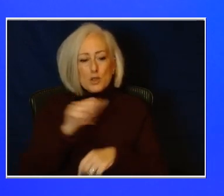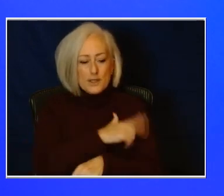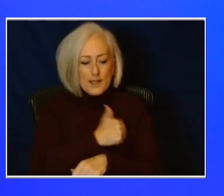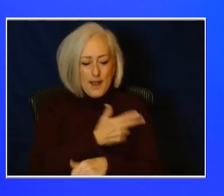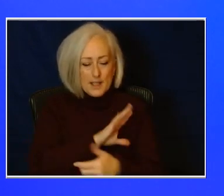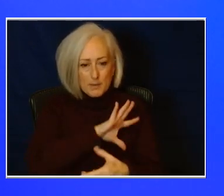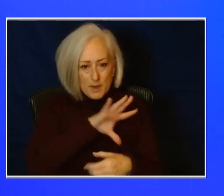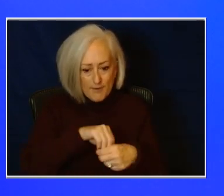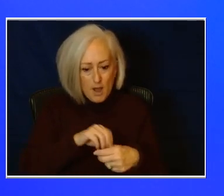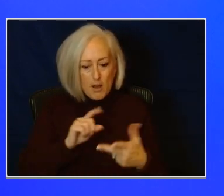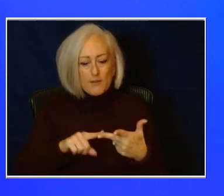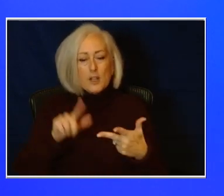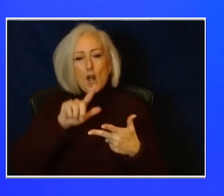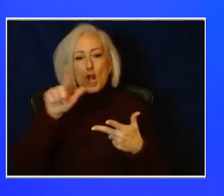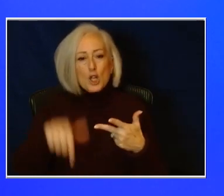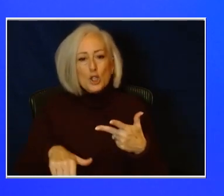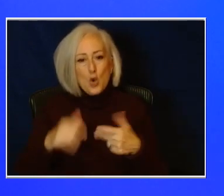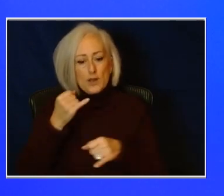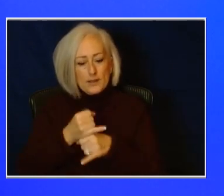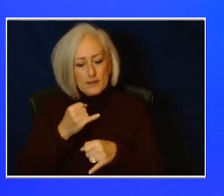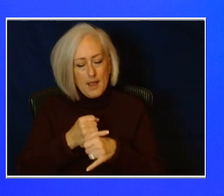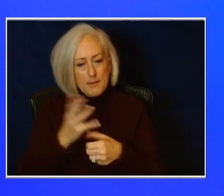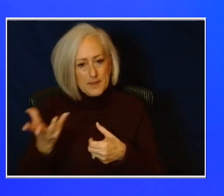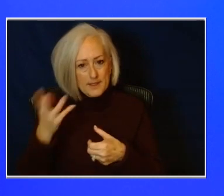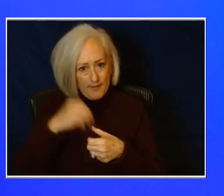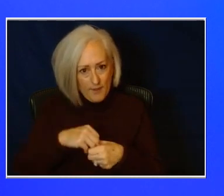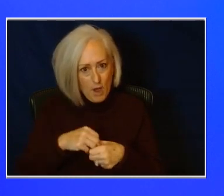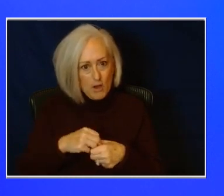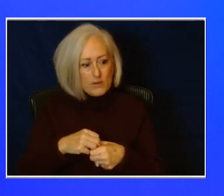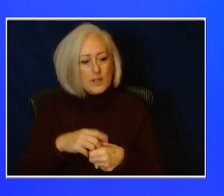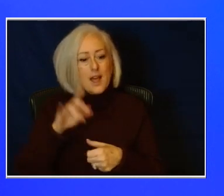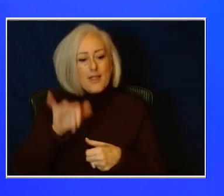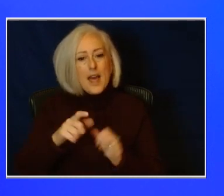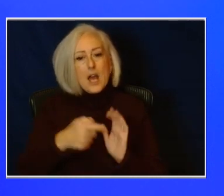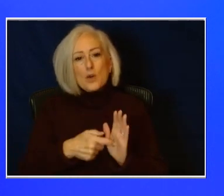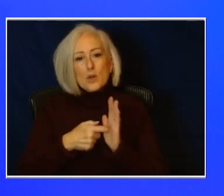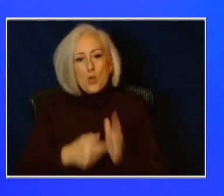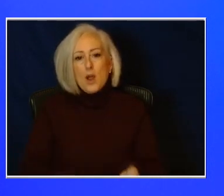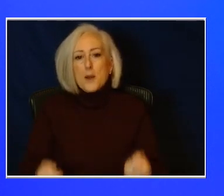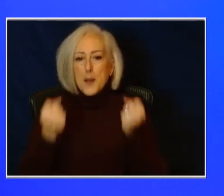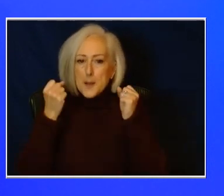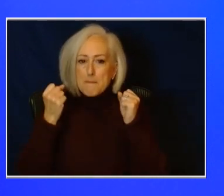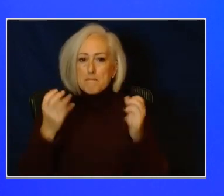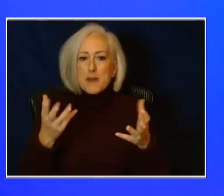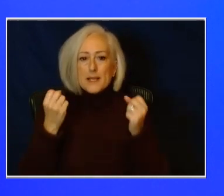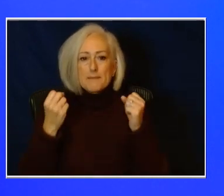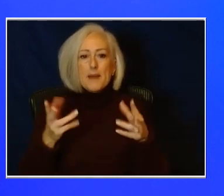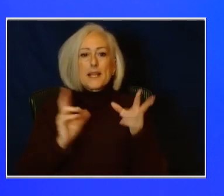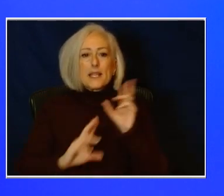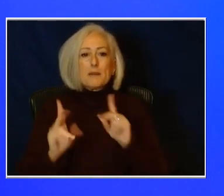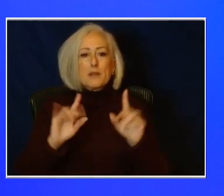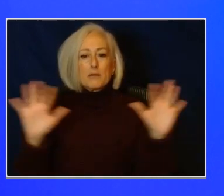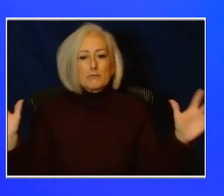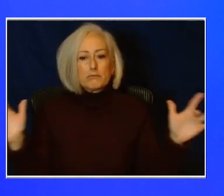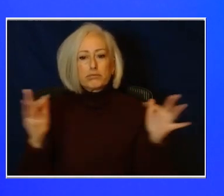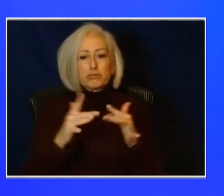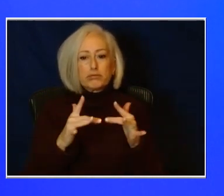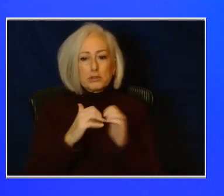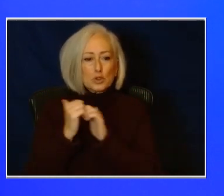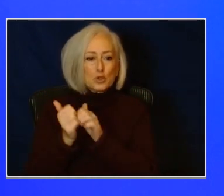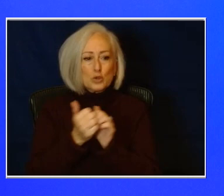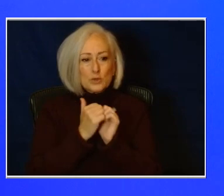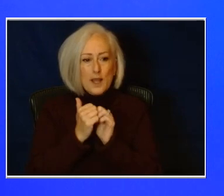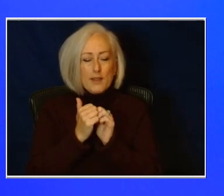was part of this. It required many people coming together and